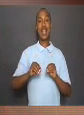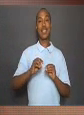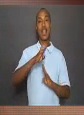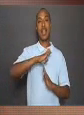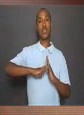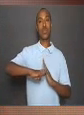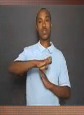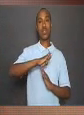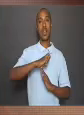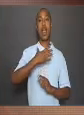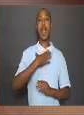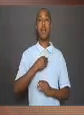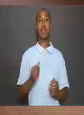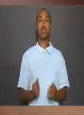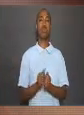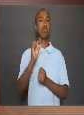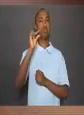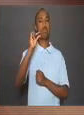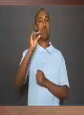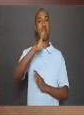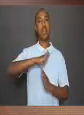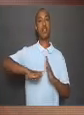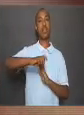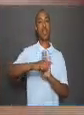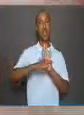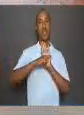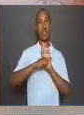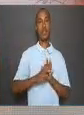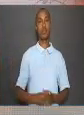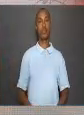than are elements with low electronegativity.